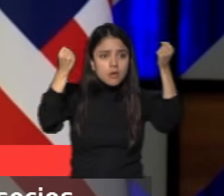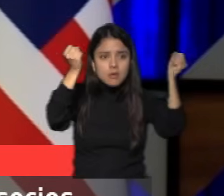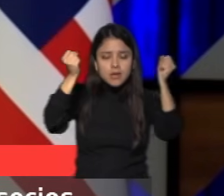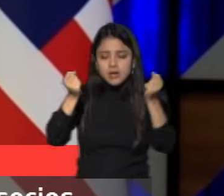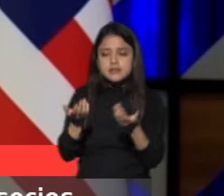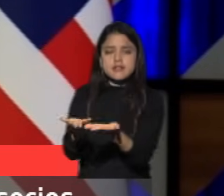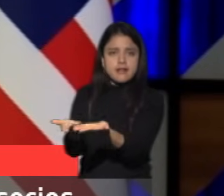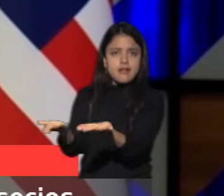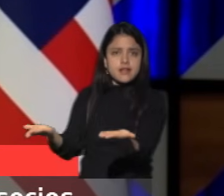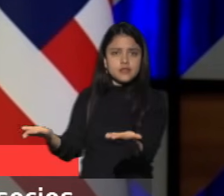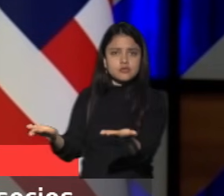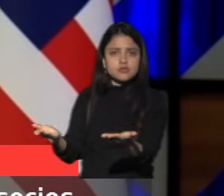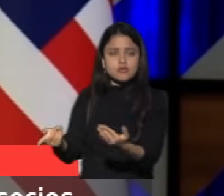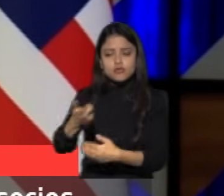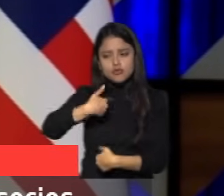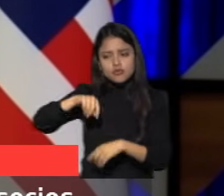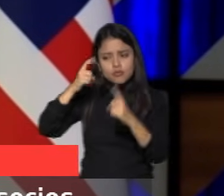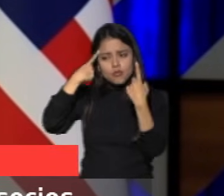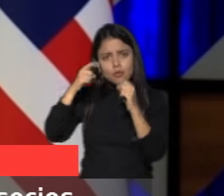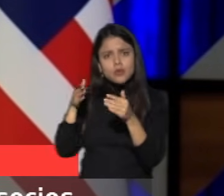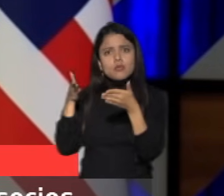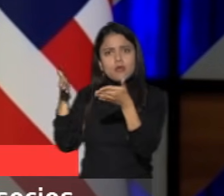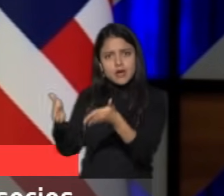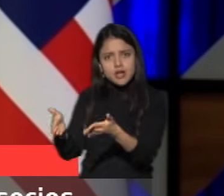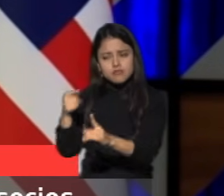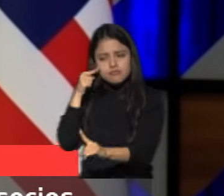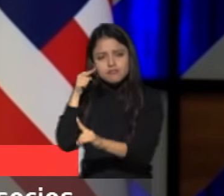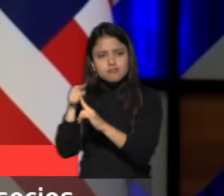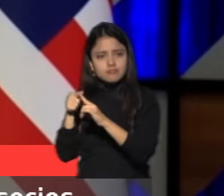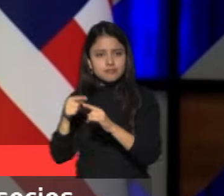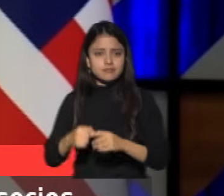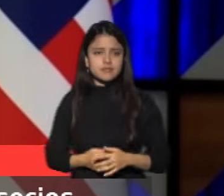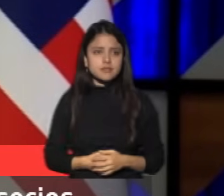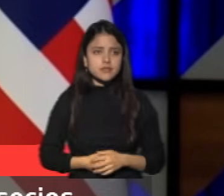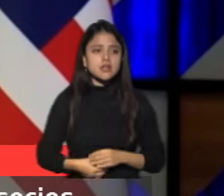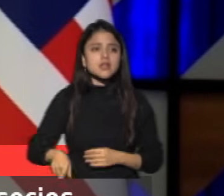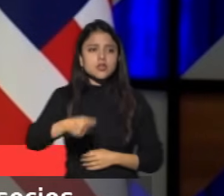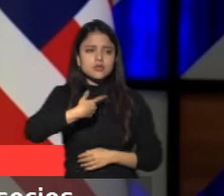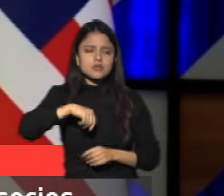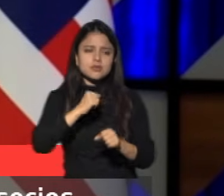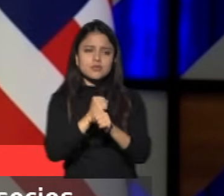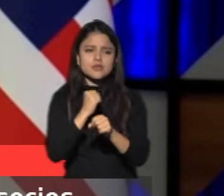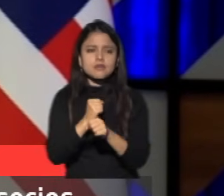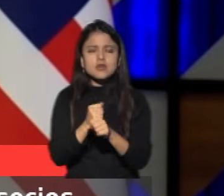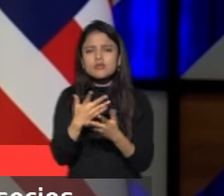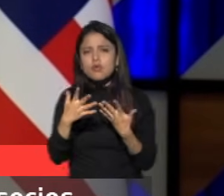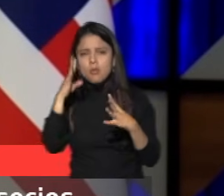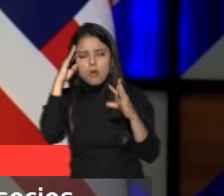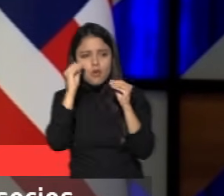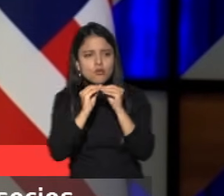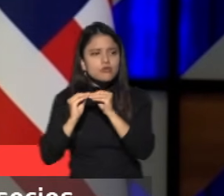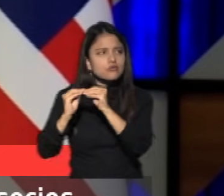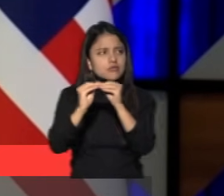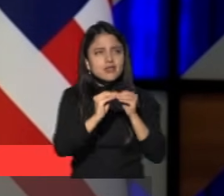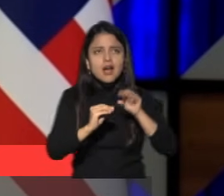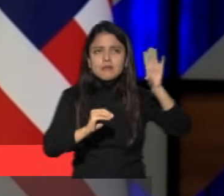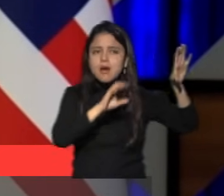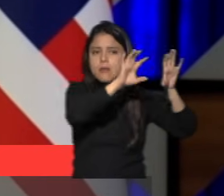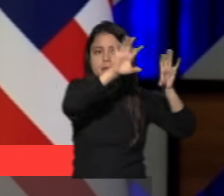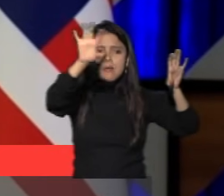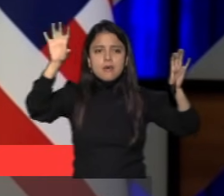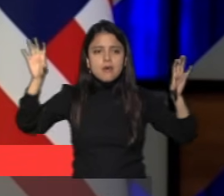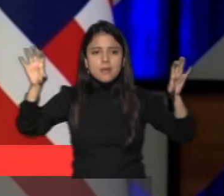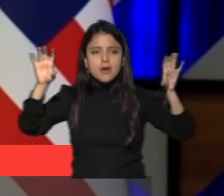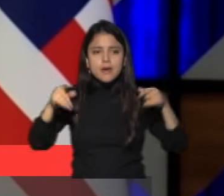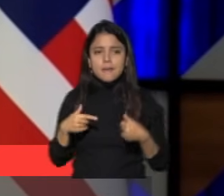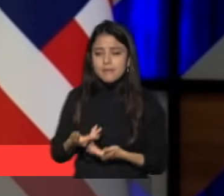you're not alone. We're working with partners throughout the region, pursuing every avenue to bring home